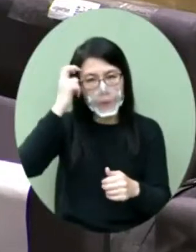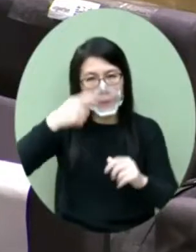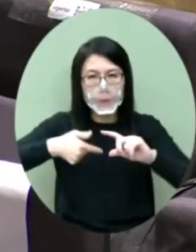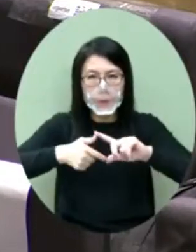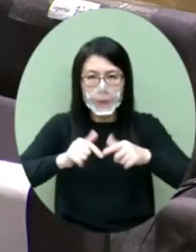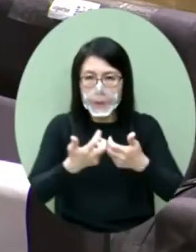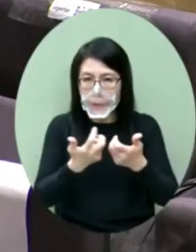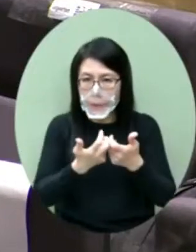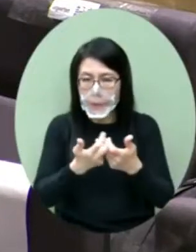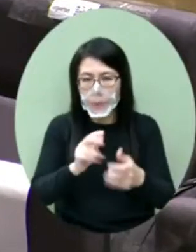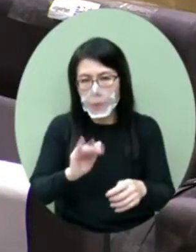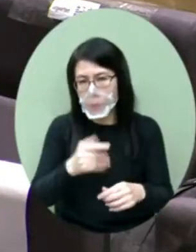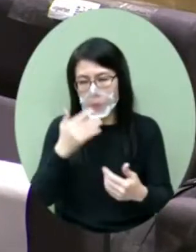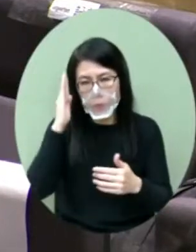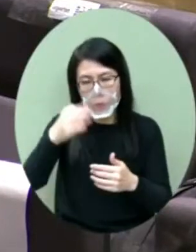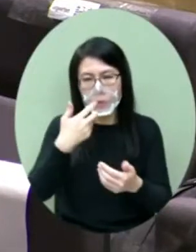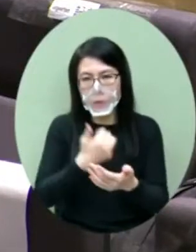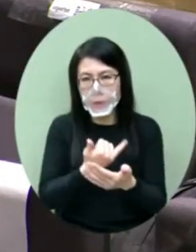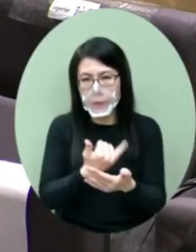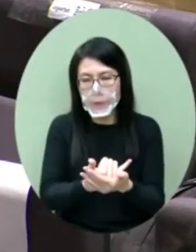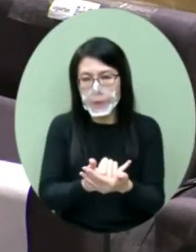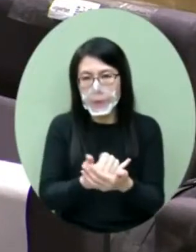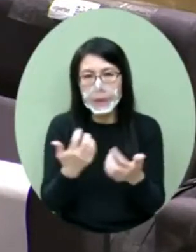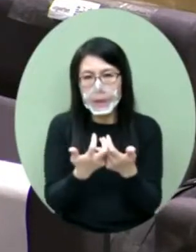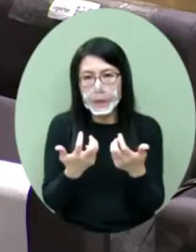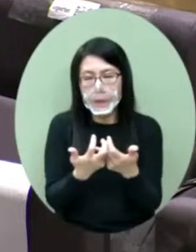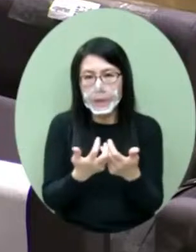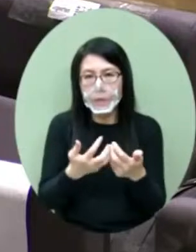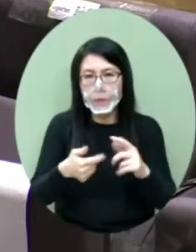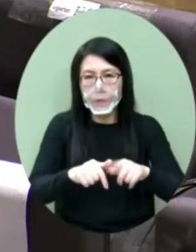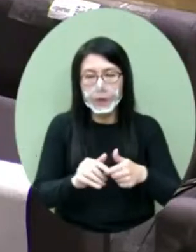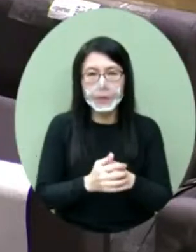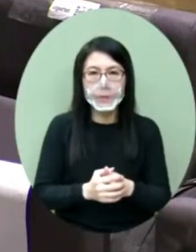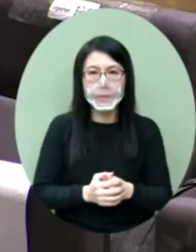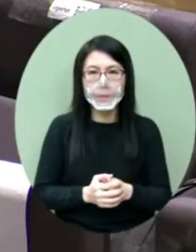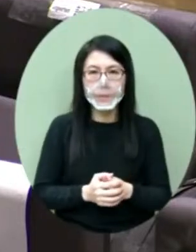0.18%. Will the administration adopt this approach?